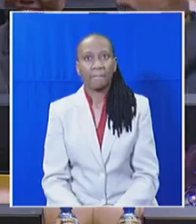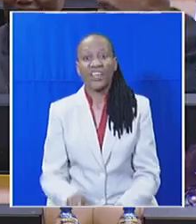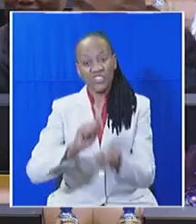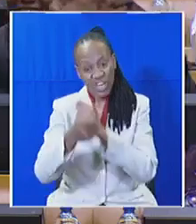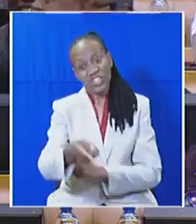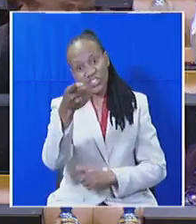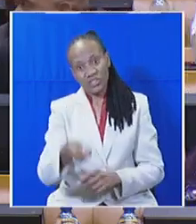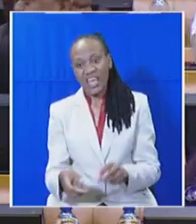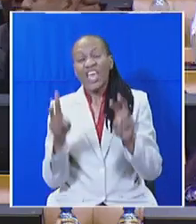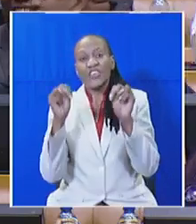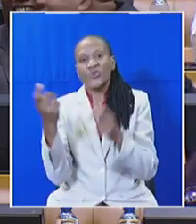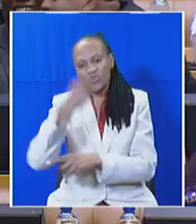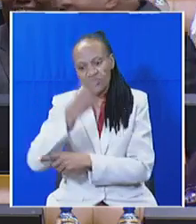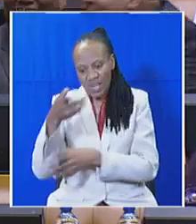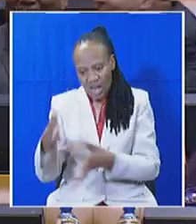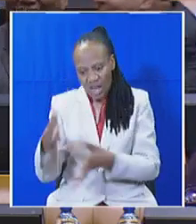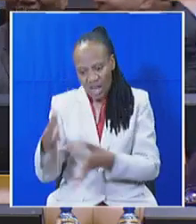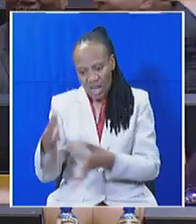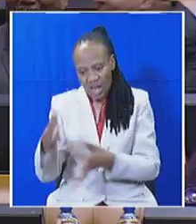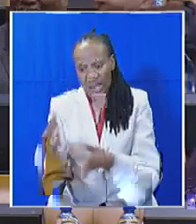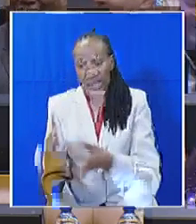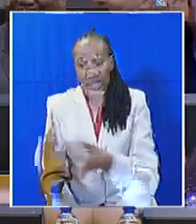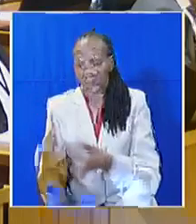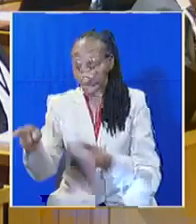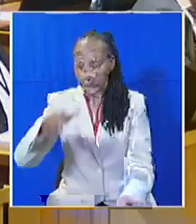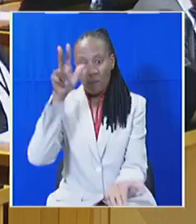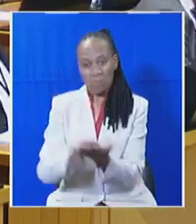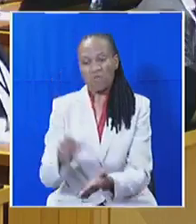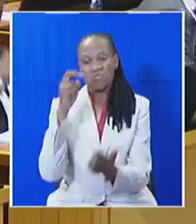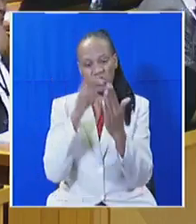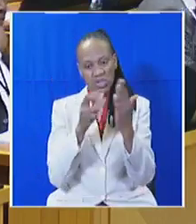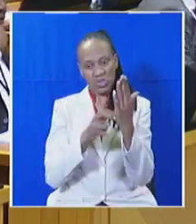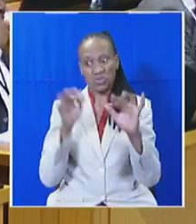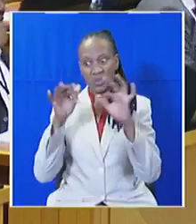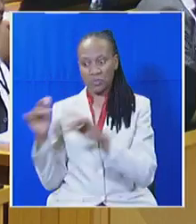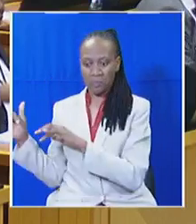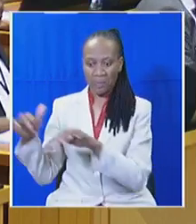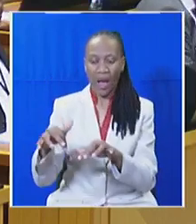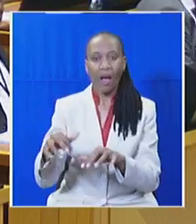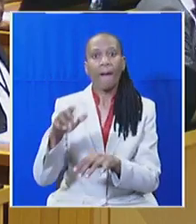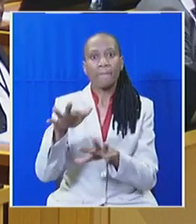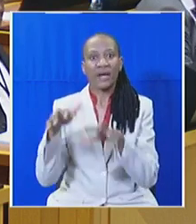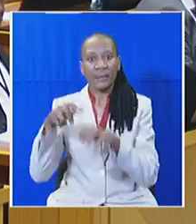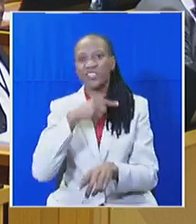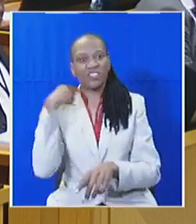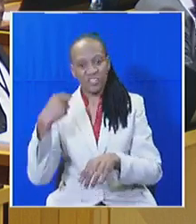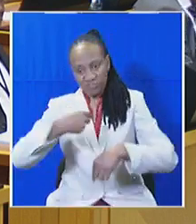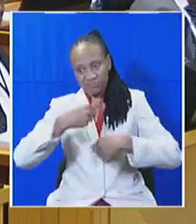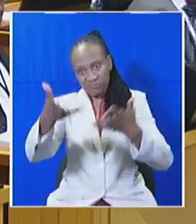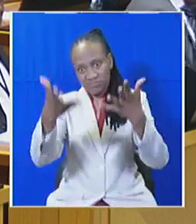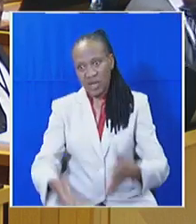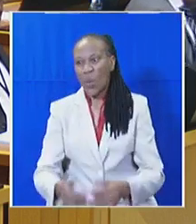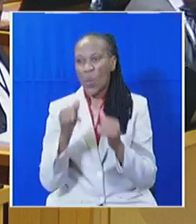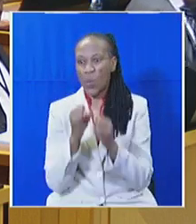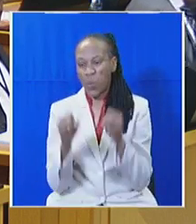This is a new day. You are the one for people to come beat people up here. You are worse because you are